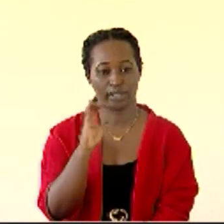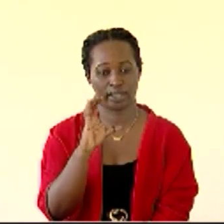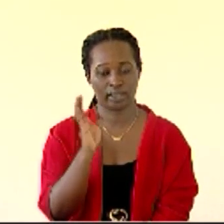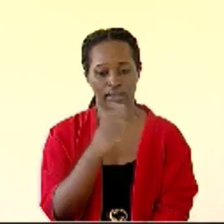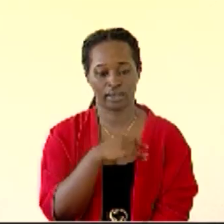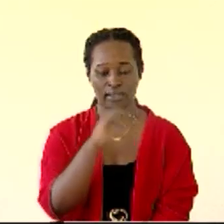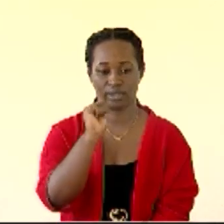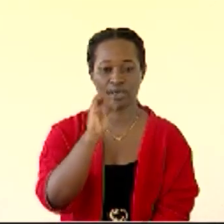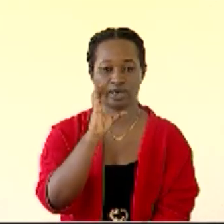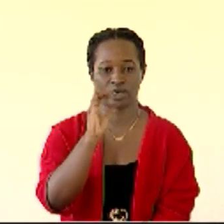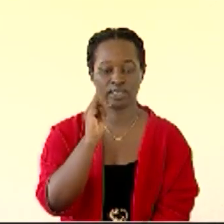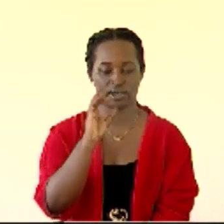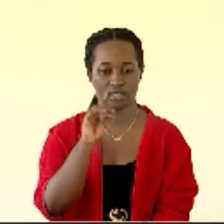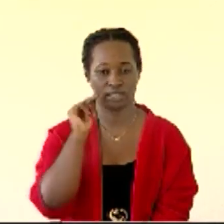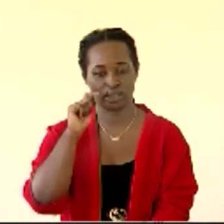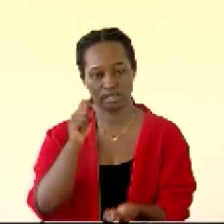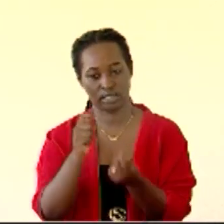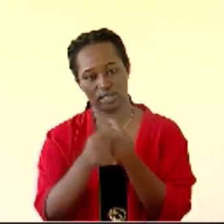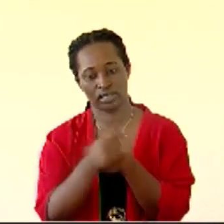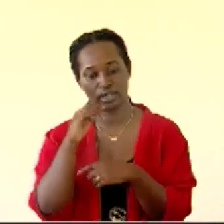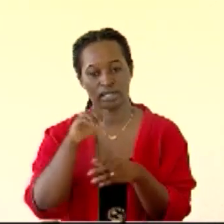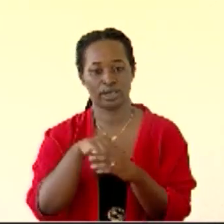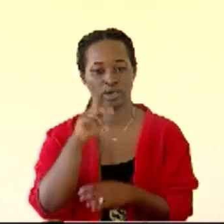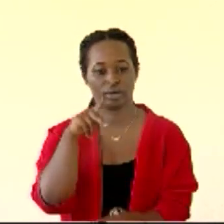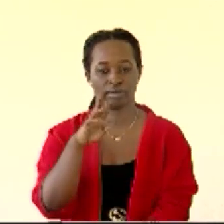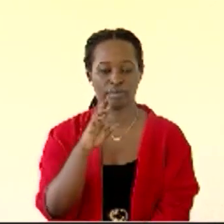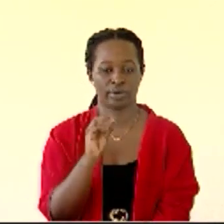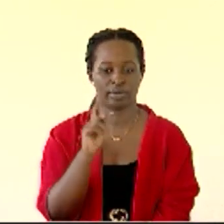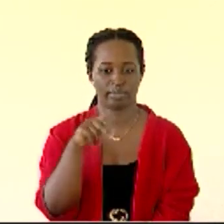This will change into the propanoic acid.